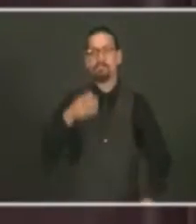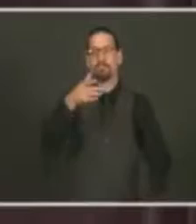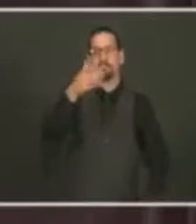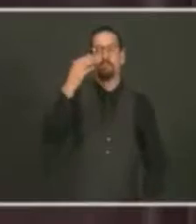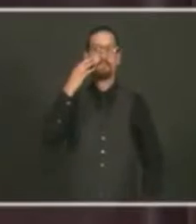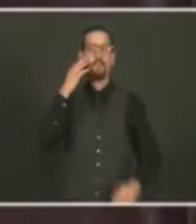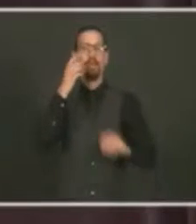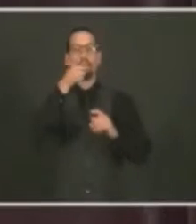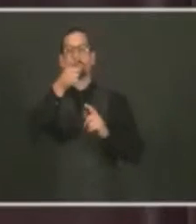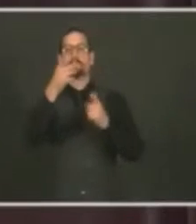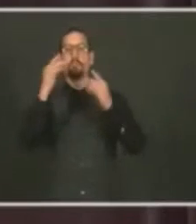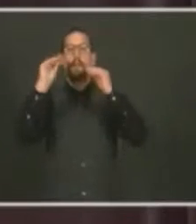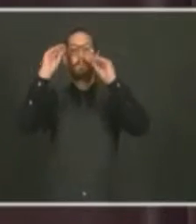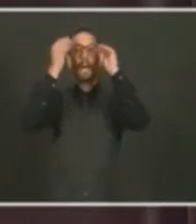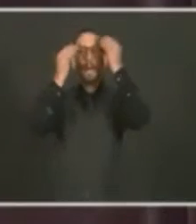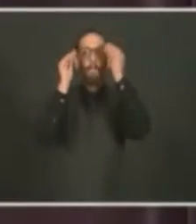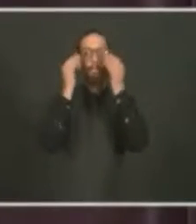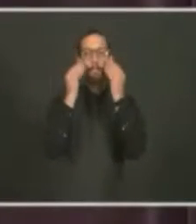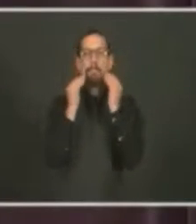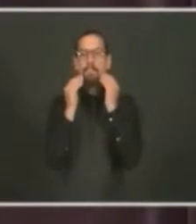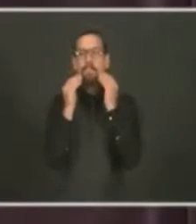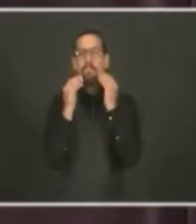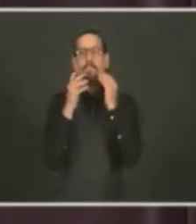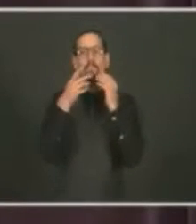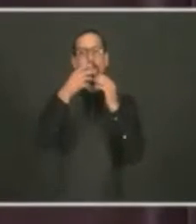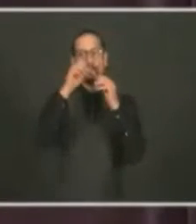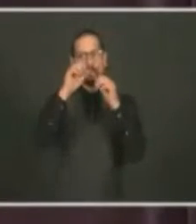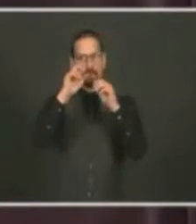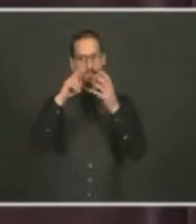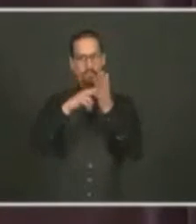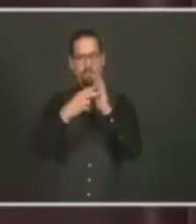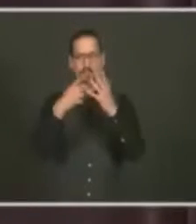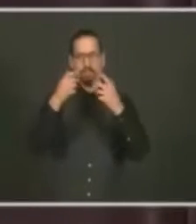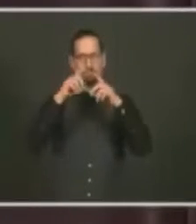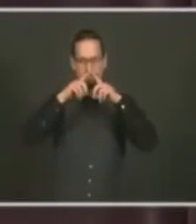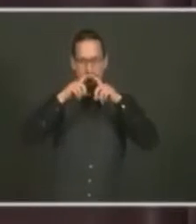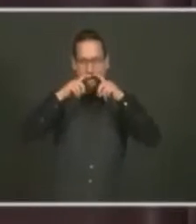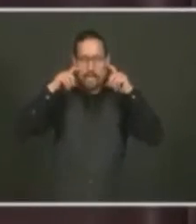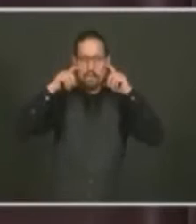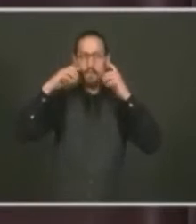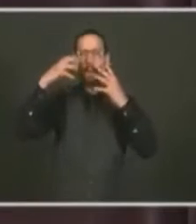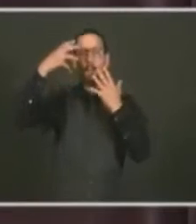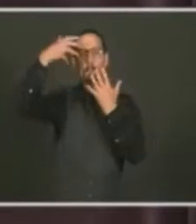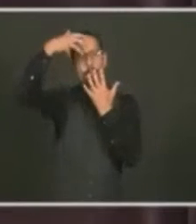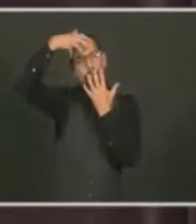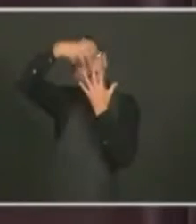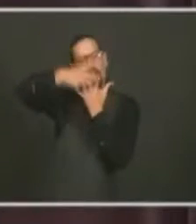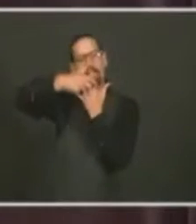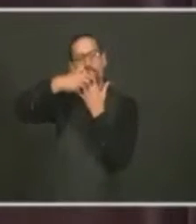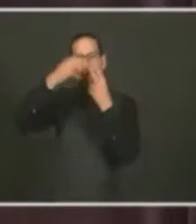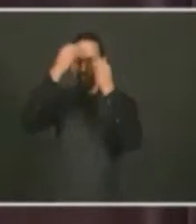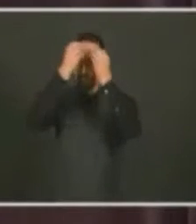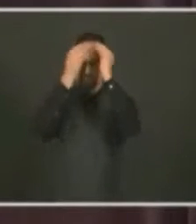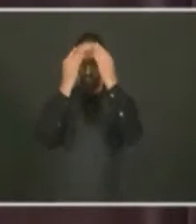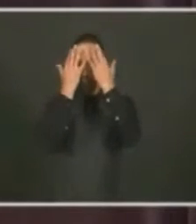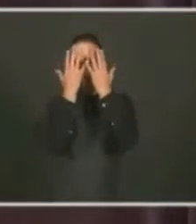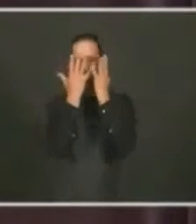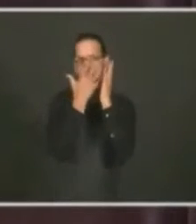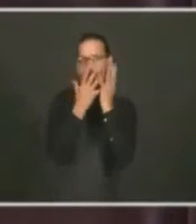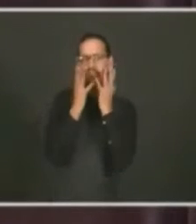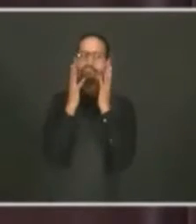then designing a face cloth covering that aligns with your Halloween costume to make sure that that's being